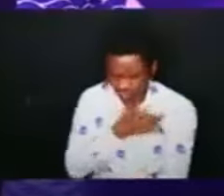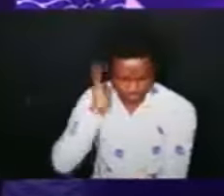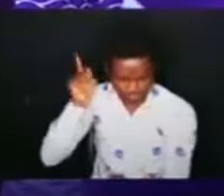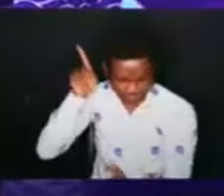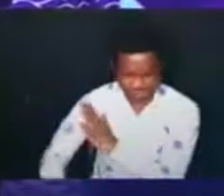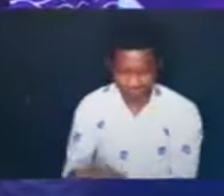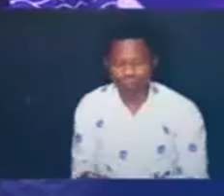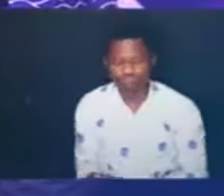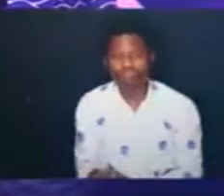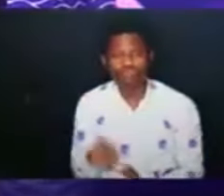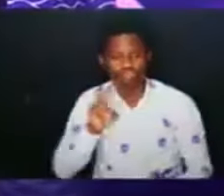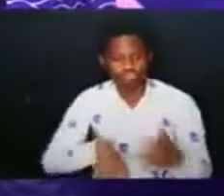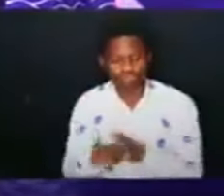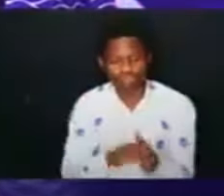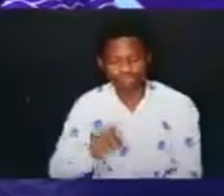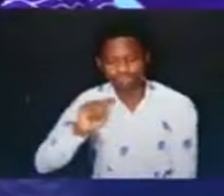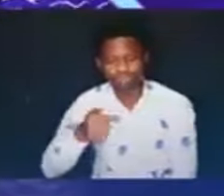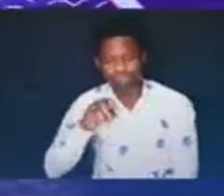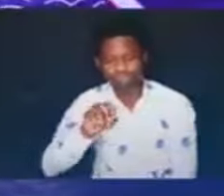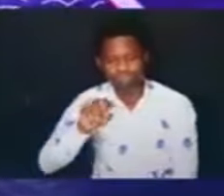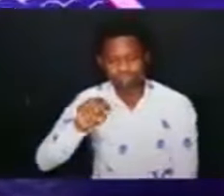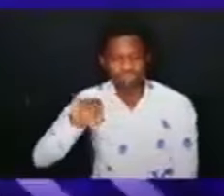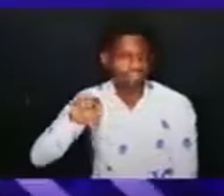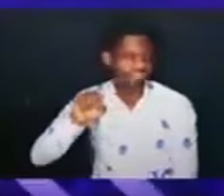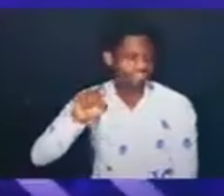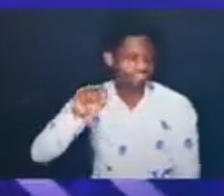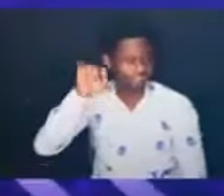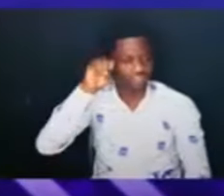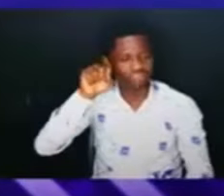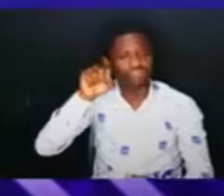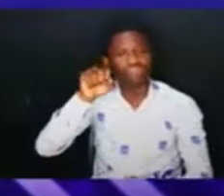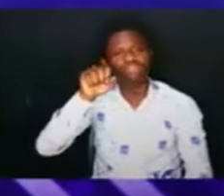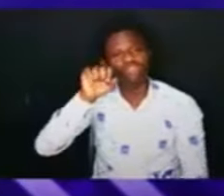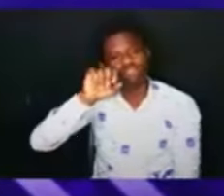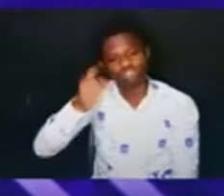37. Let's take it from verse 18.